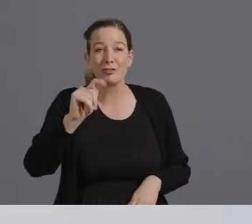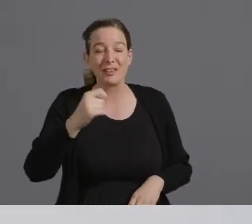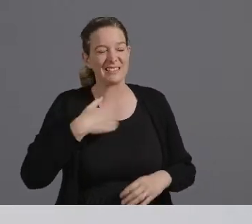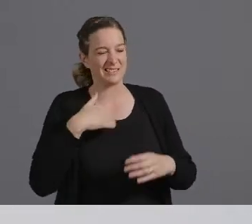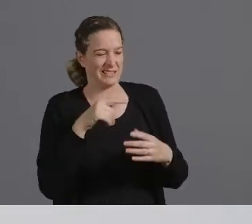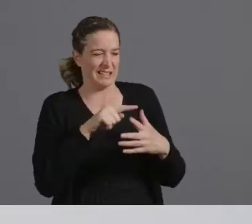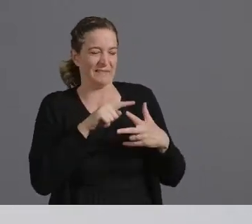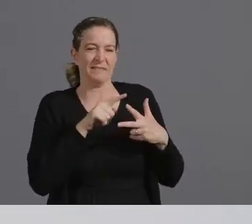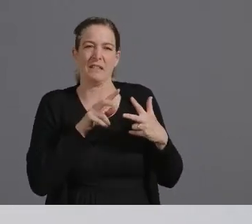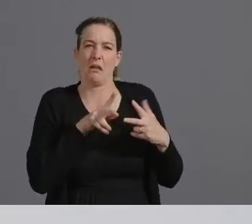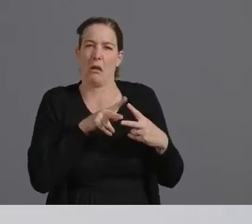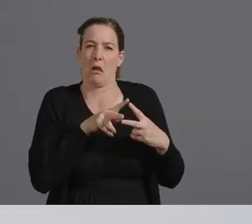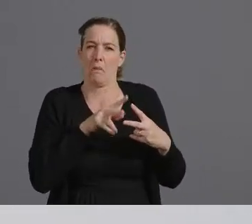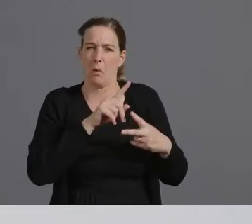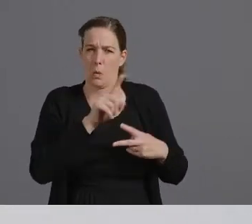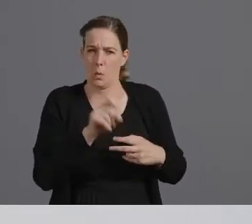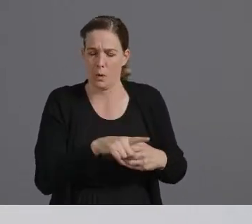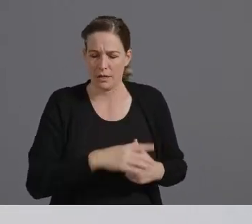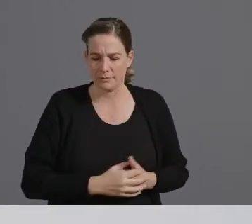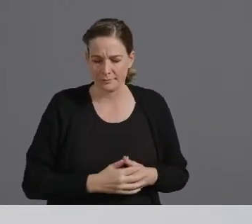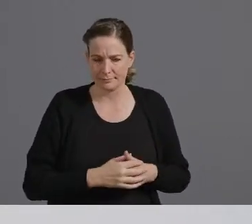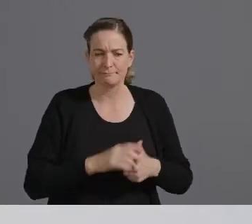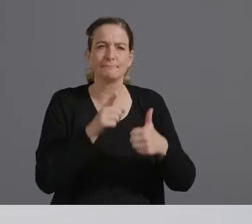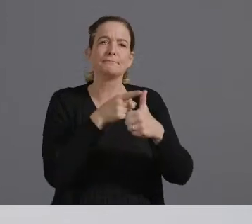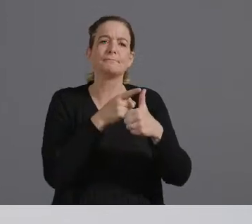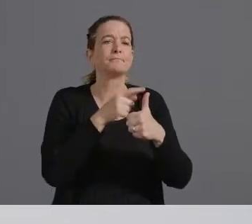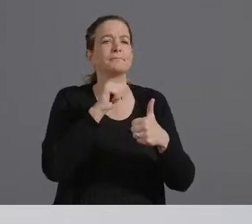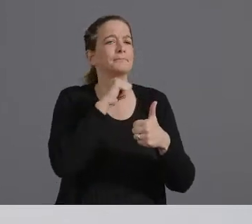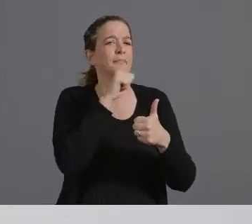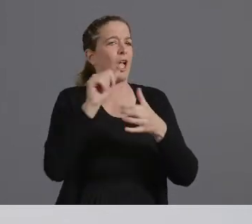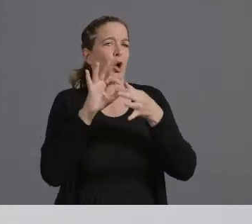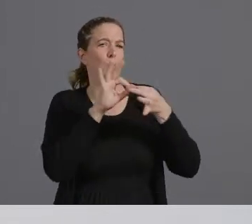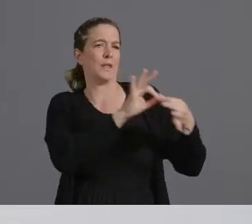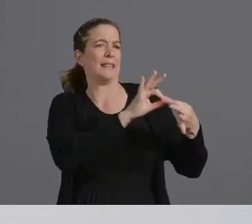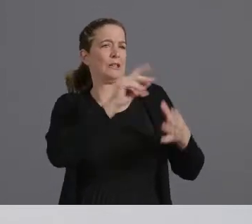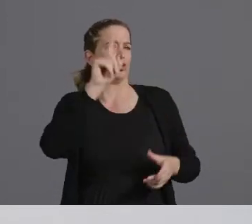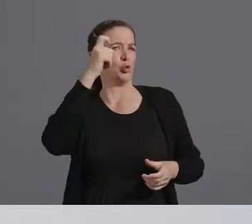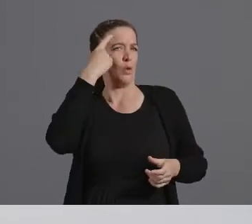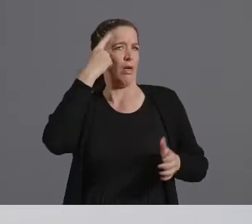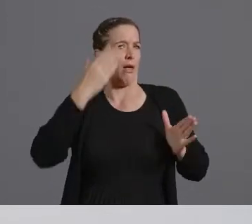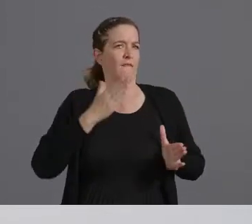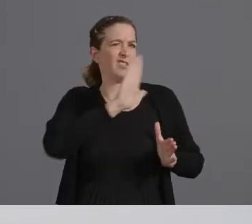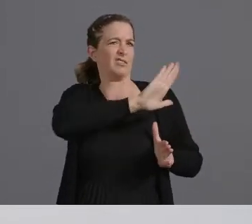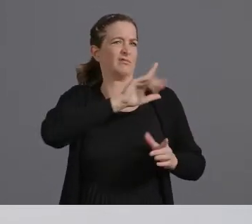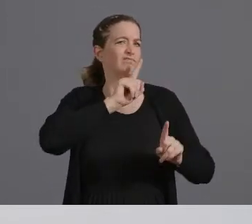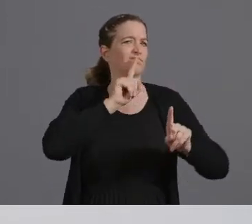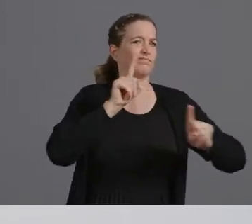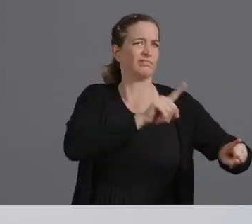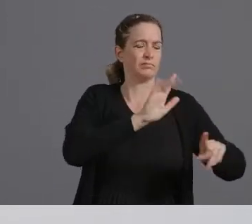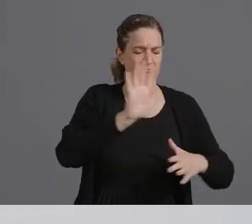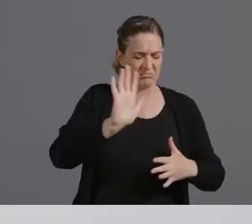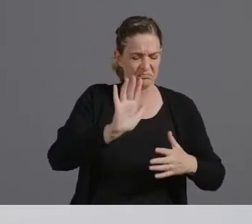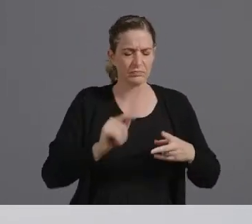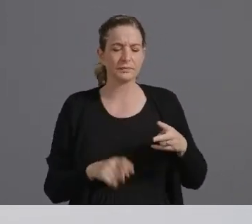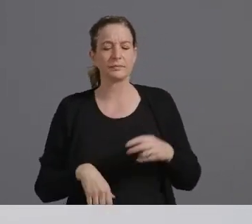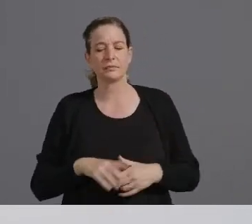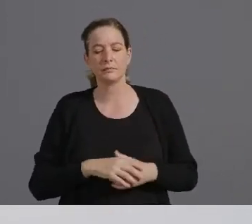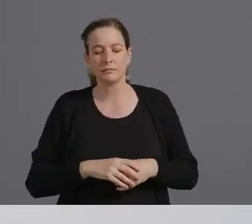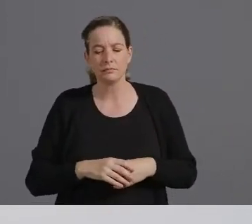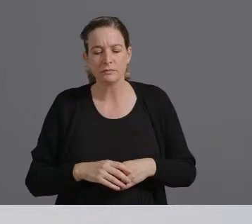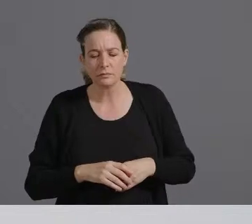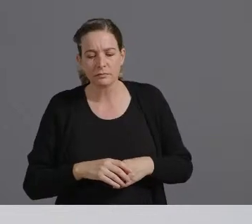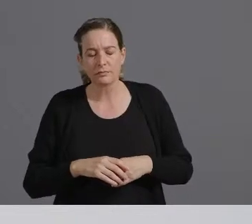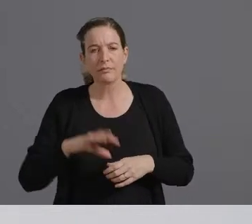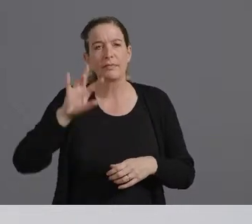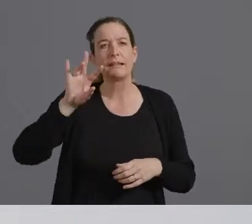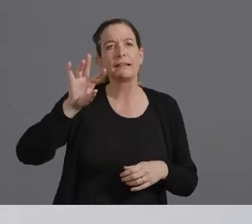First one, not executive order related. Okay. So, 76% of Arizonans are not